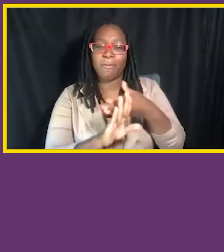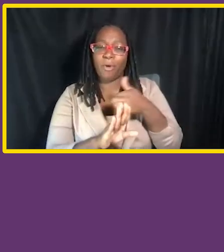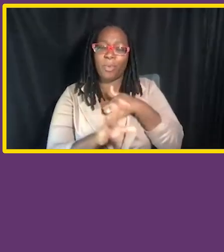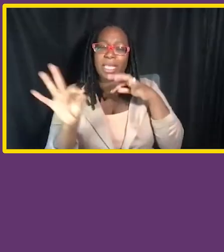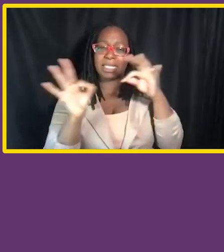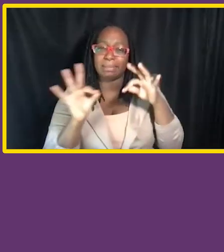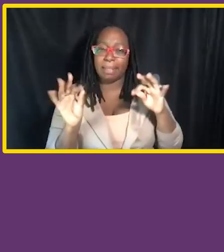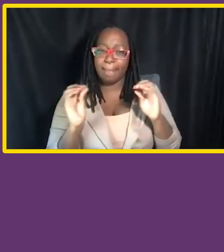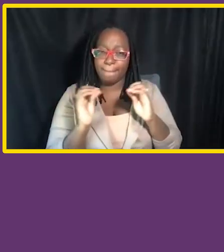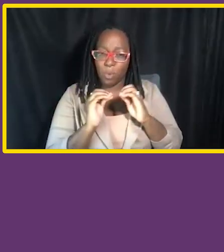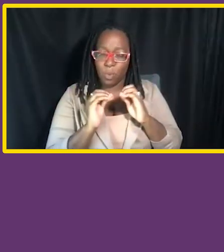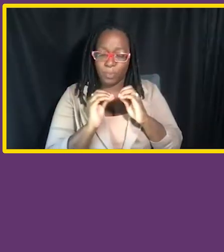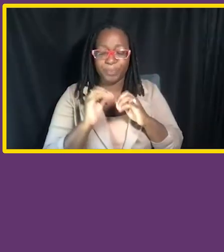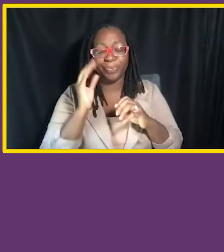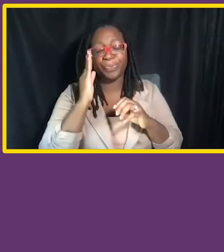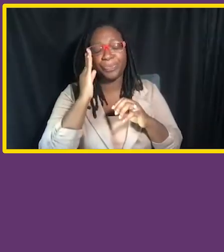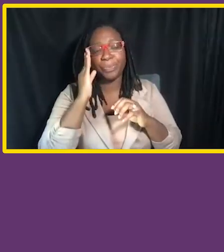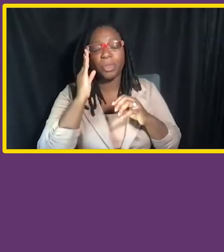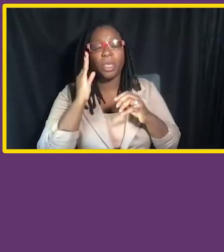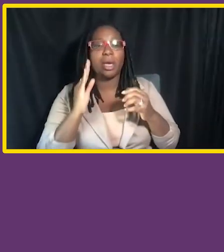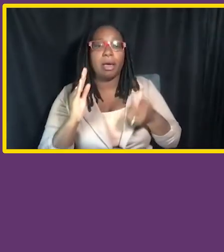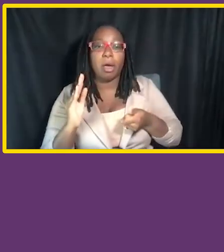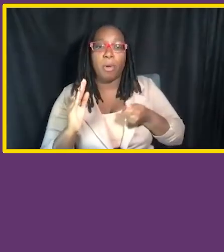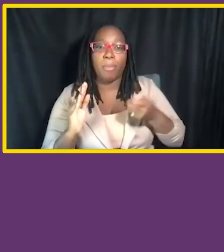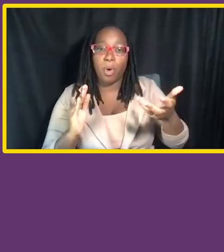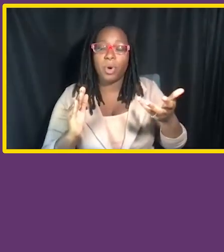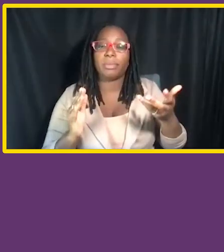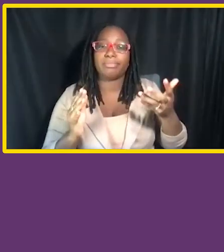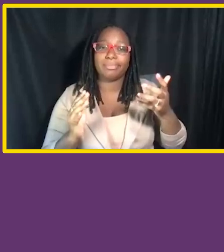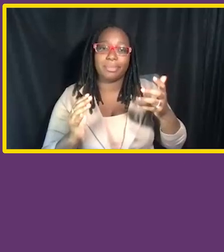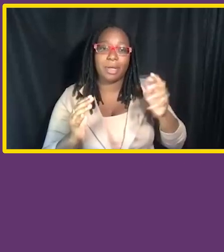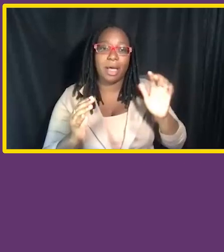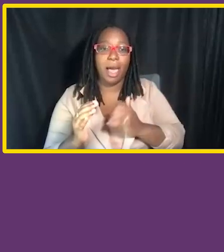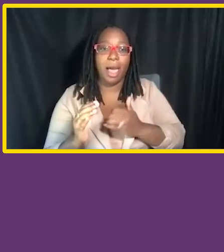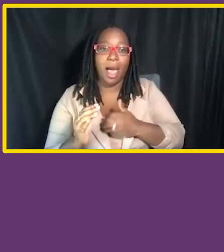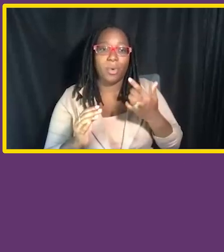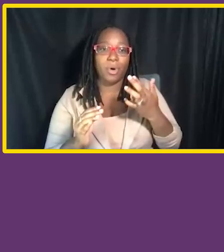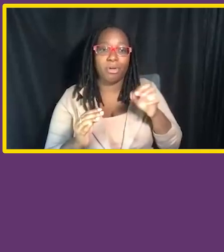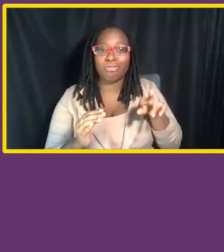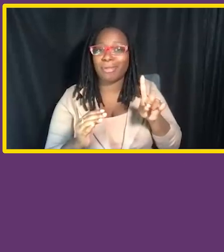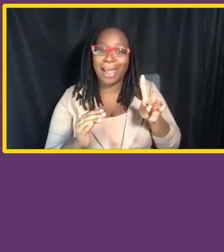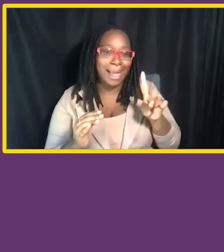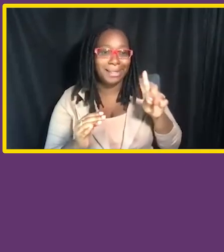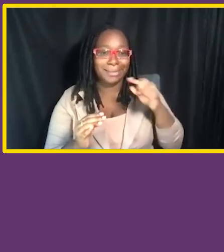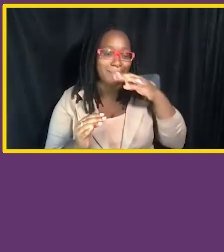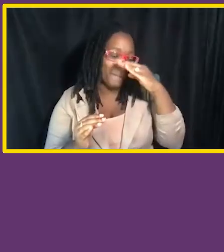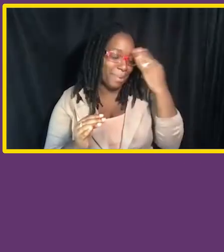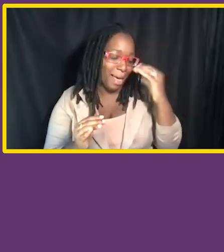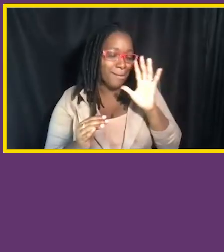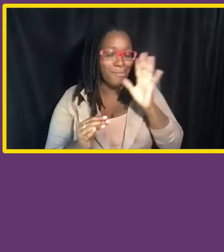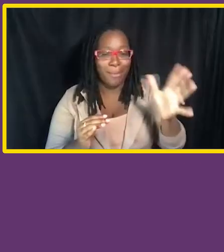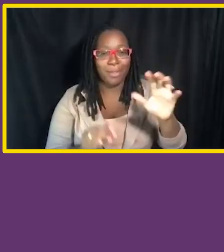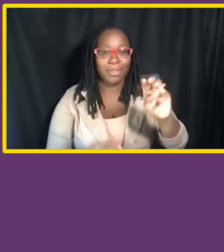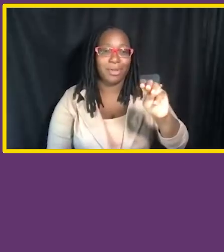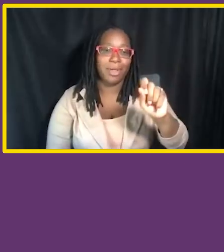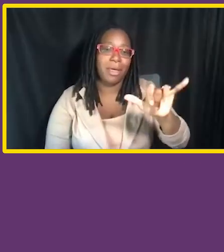this poem by one of our great Black grandmothers, Maya Angelou. Some of you may know who Dr.